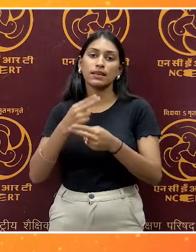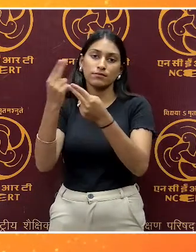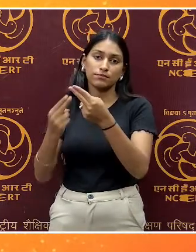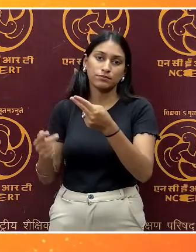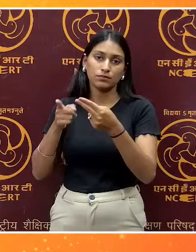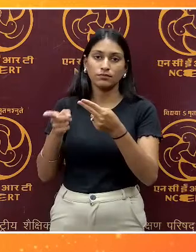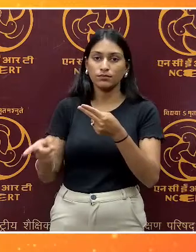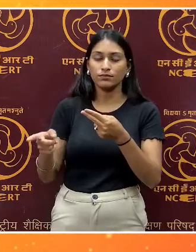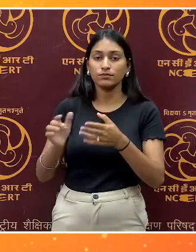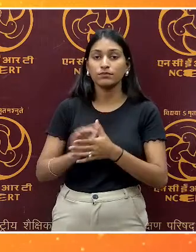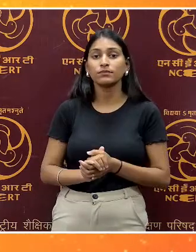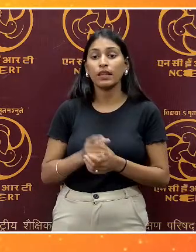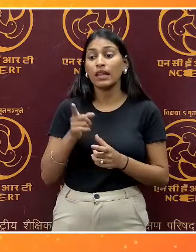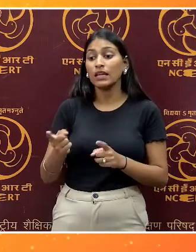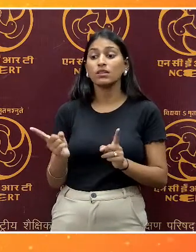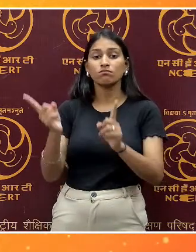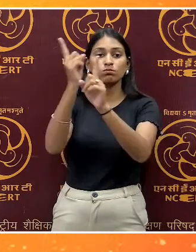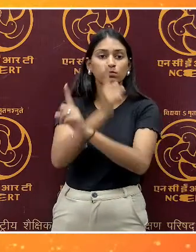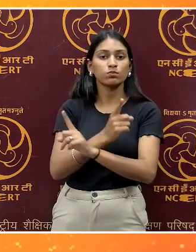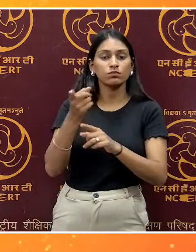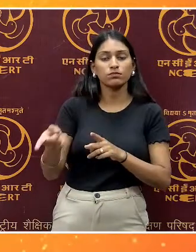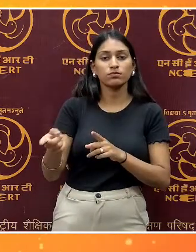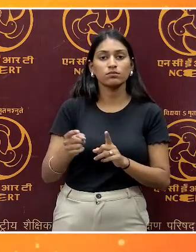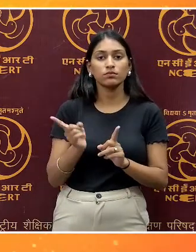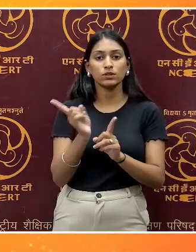resultant is in opposite order.